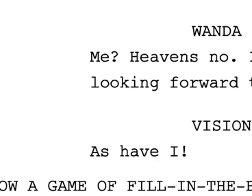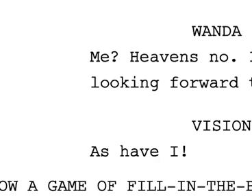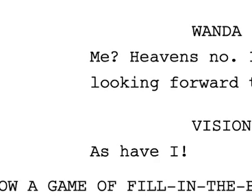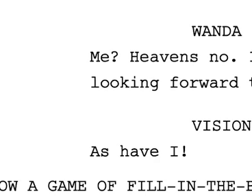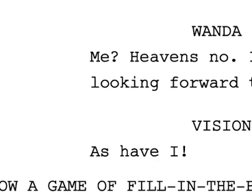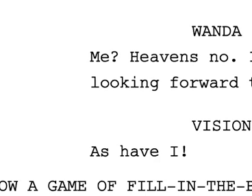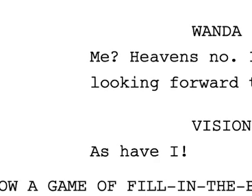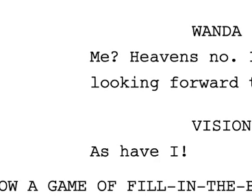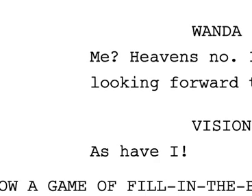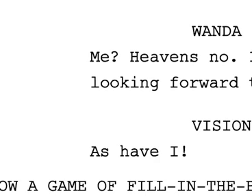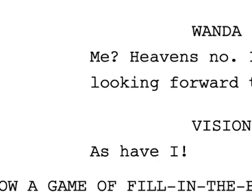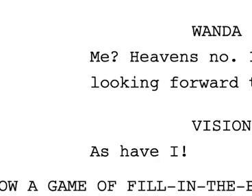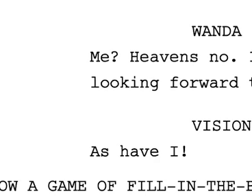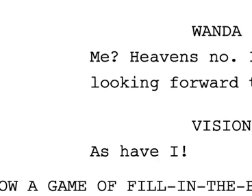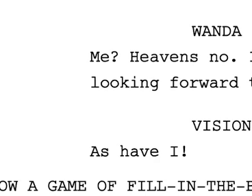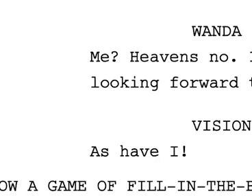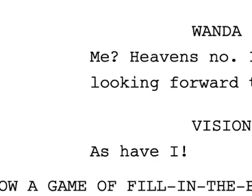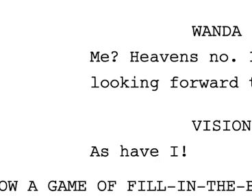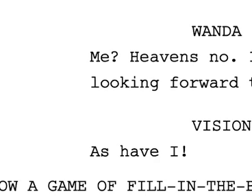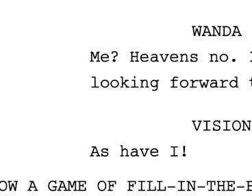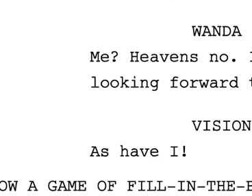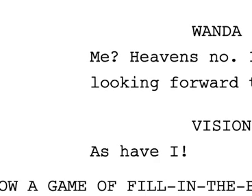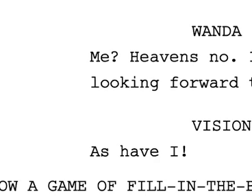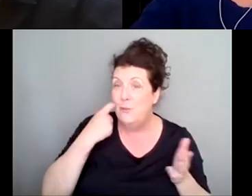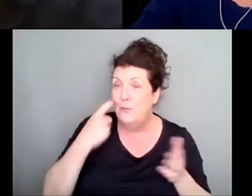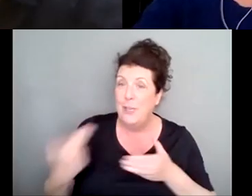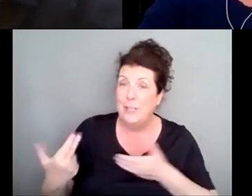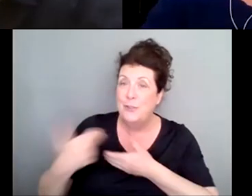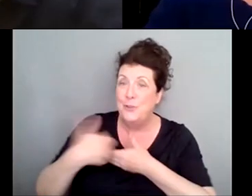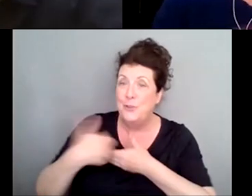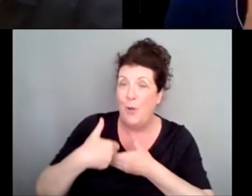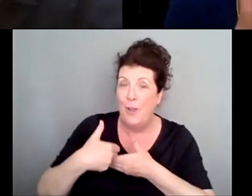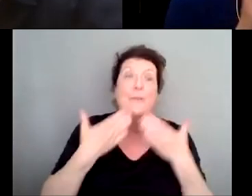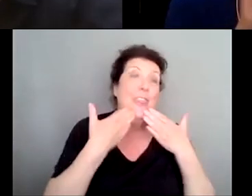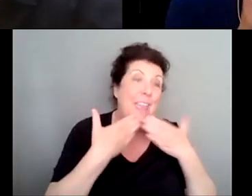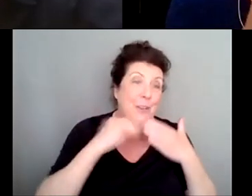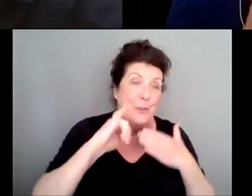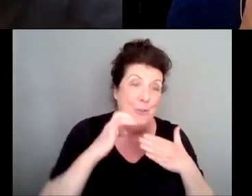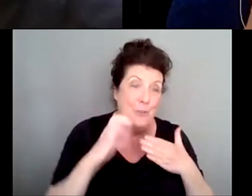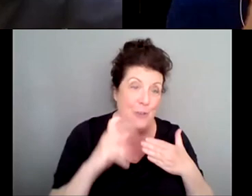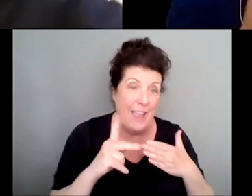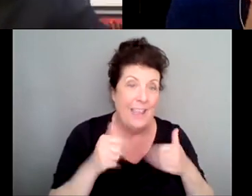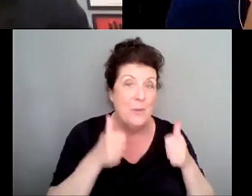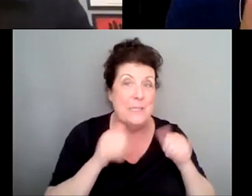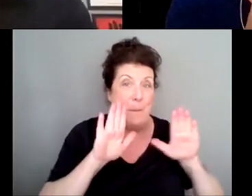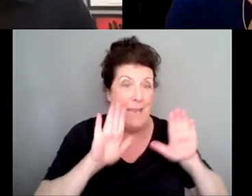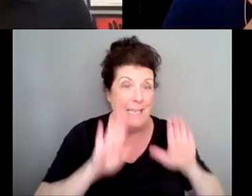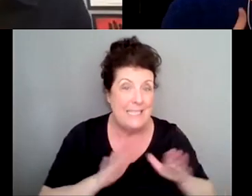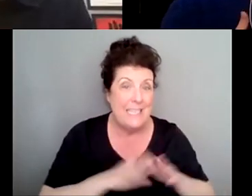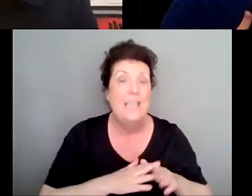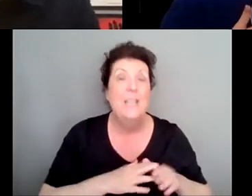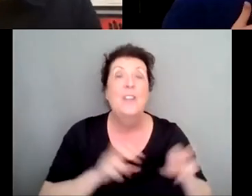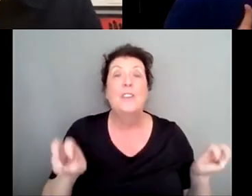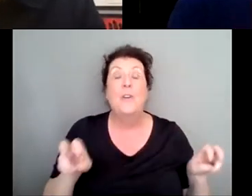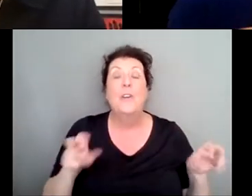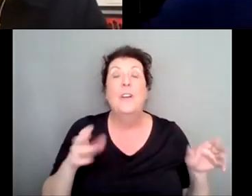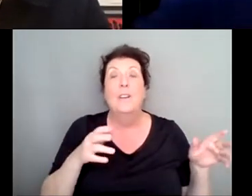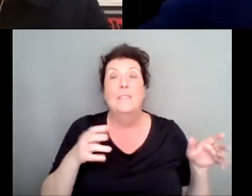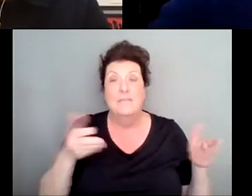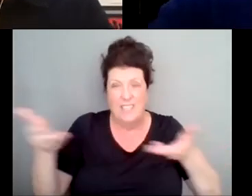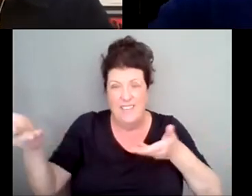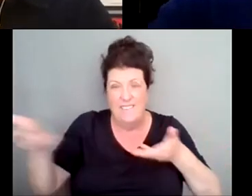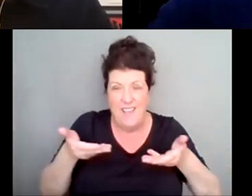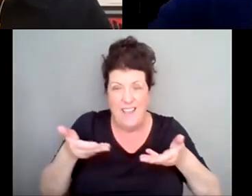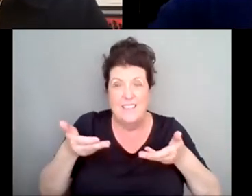uh, well, Chuck, since you just spoke, let's, um, thank you, Jack. That was, that was amazing. Um, and let's, uh, let's bring up,